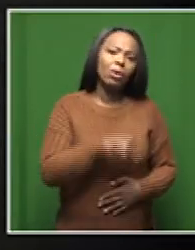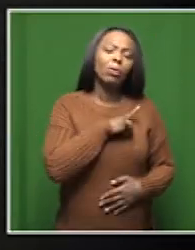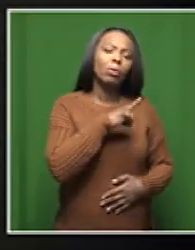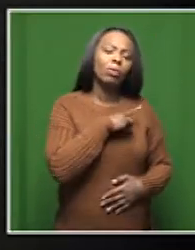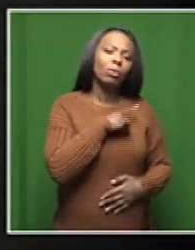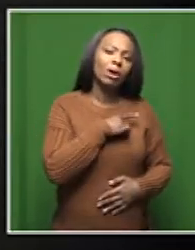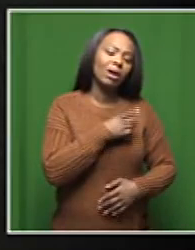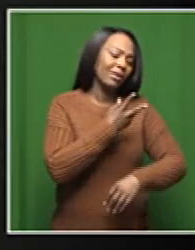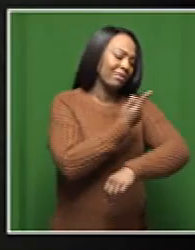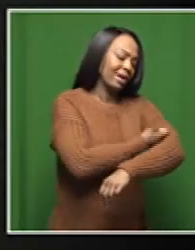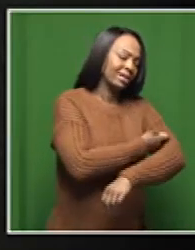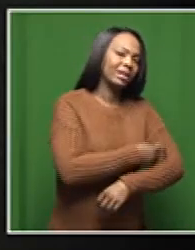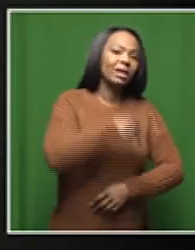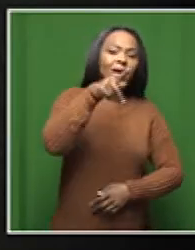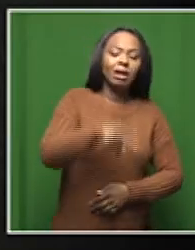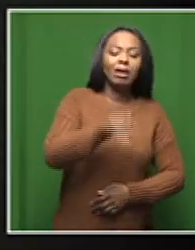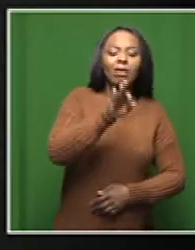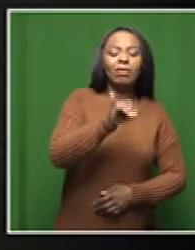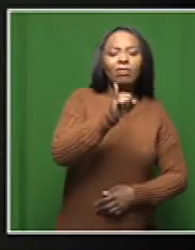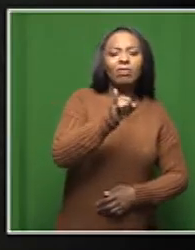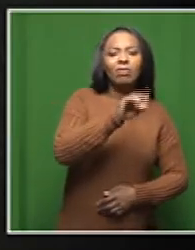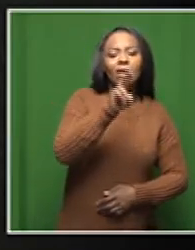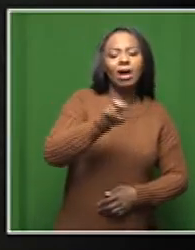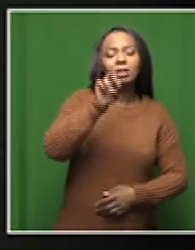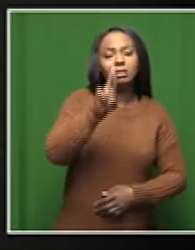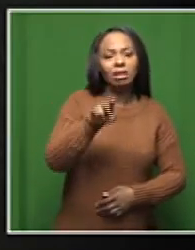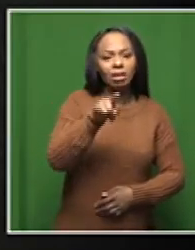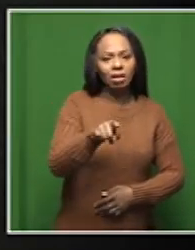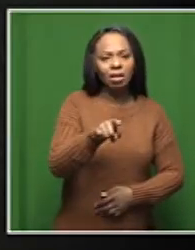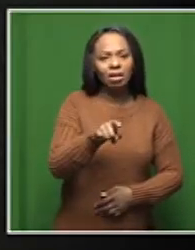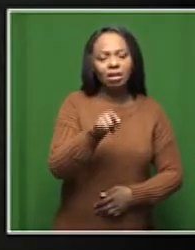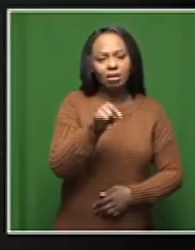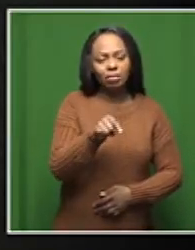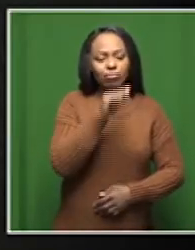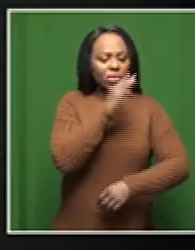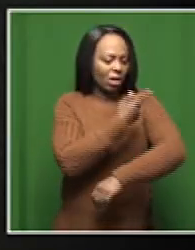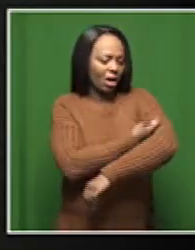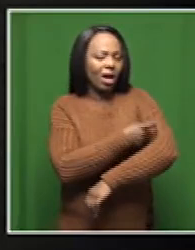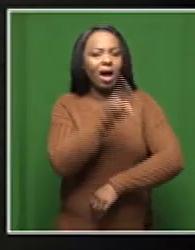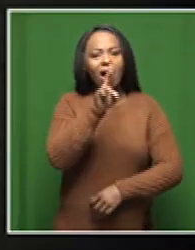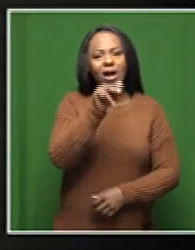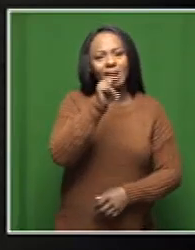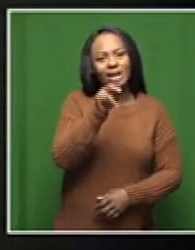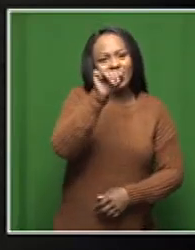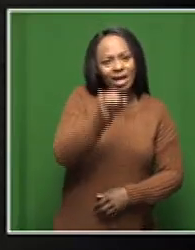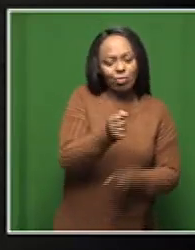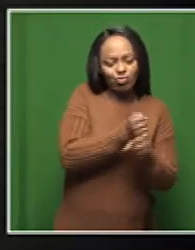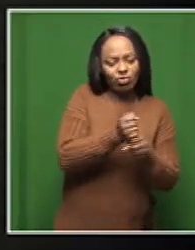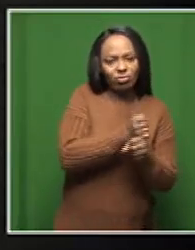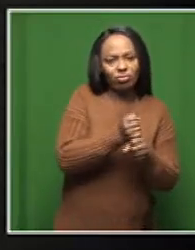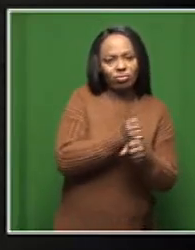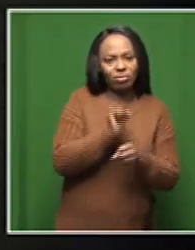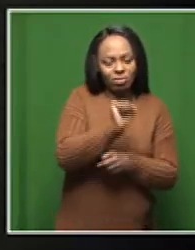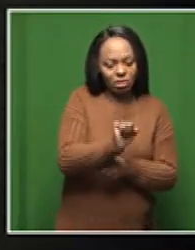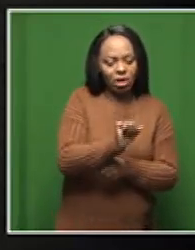vaccine, the Pfizer vaccine, is a little piece of what you call the messenger RNA. That's the genetic signature